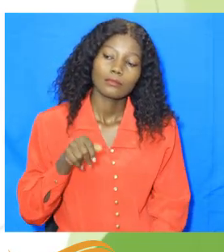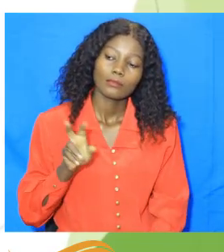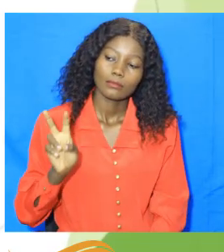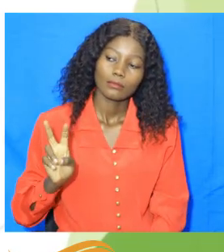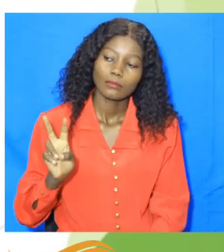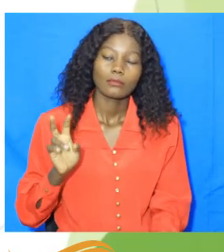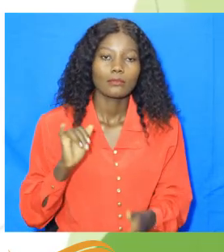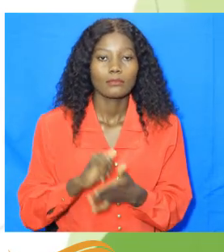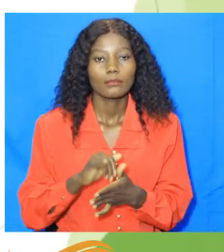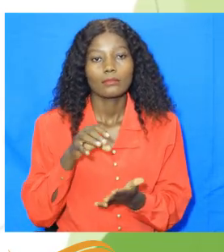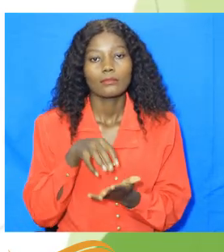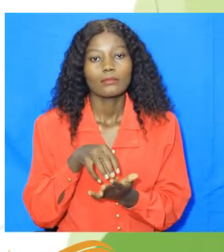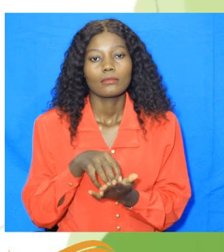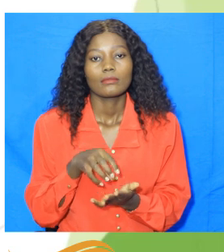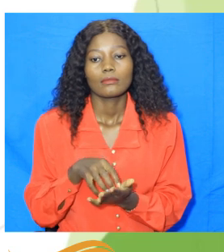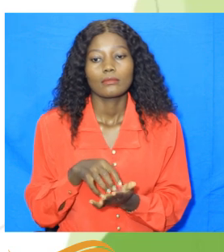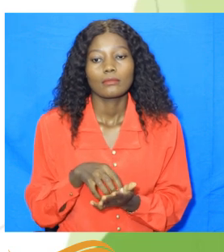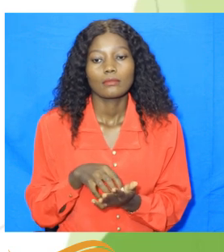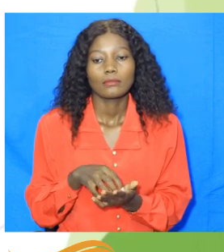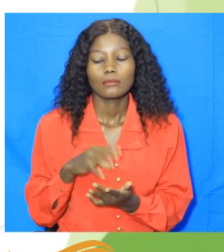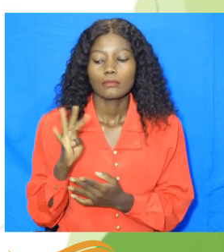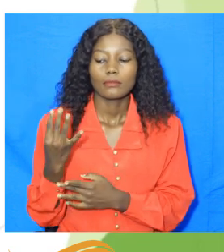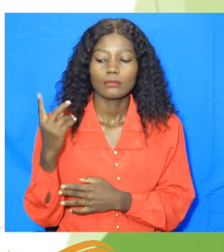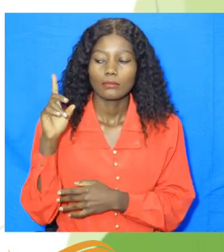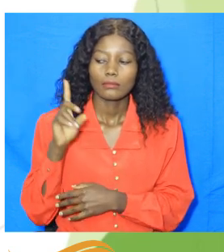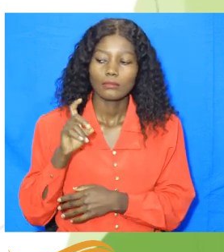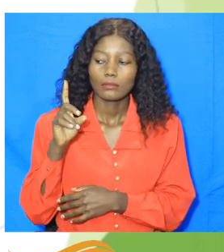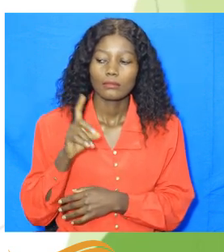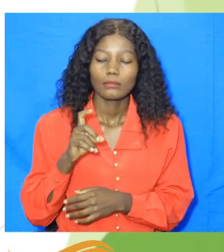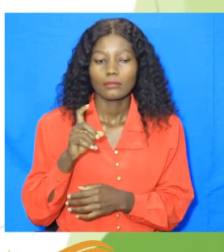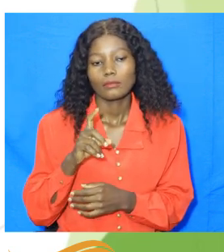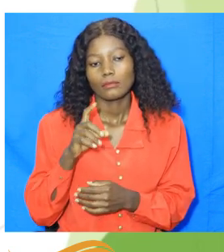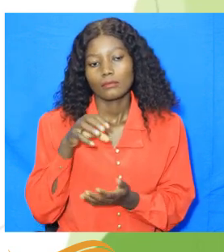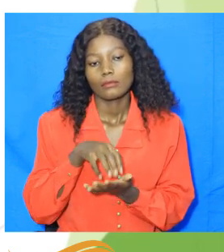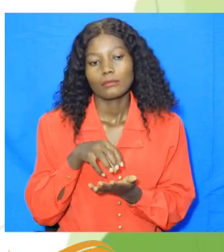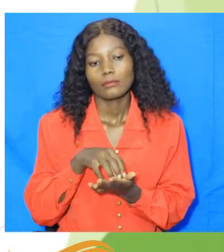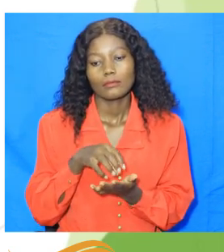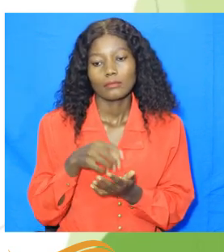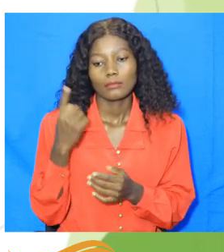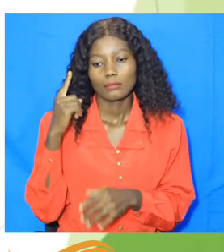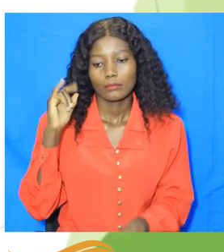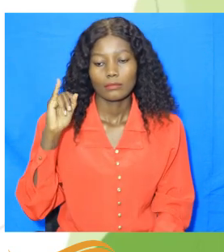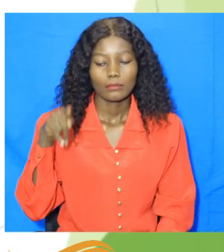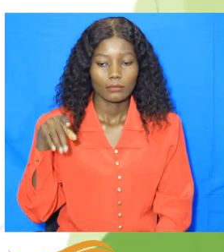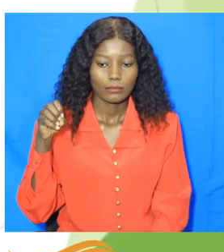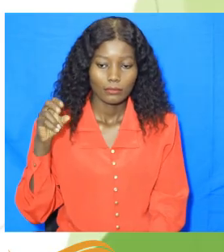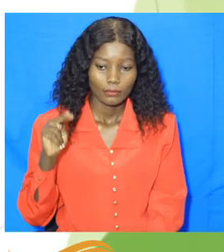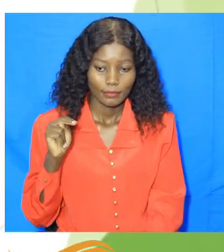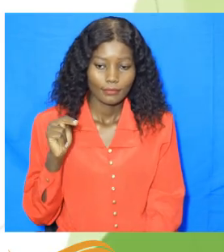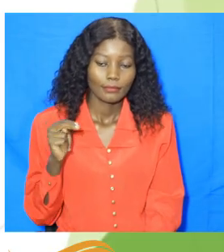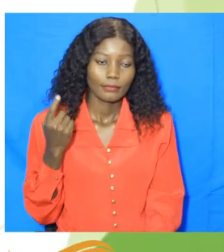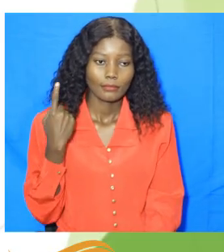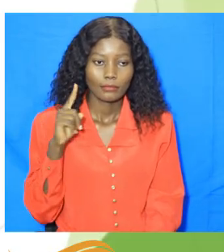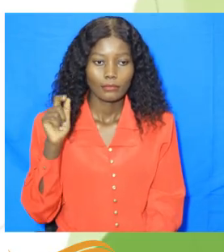the position. The fourth picture is the position for Ipon, for a